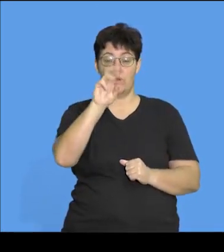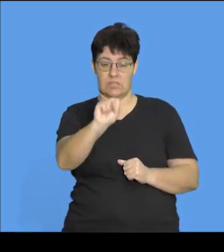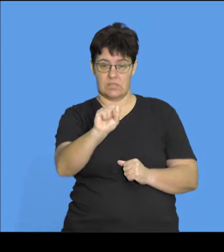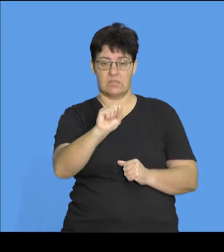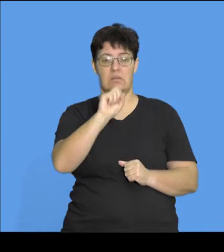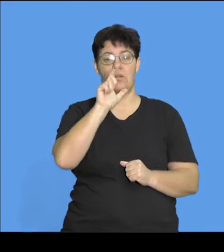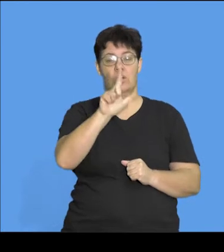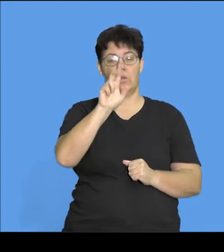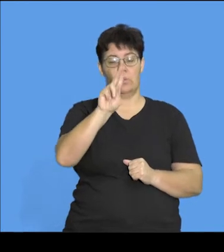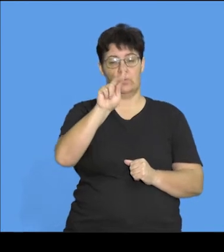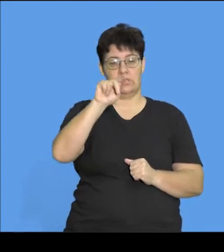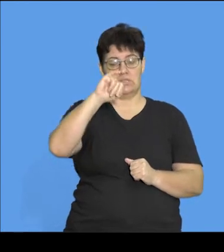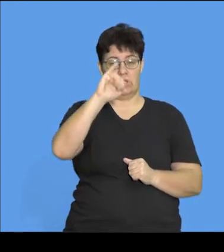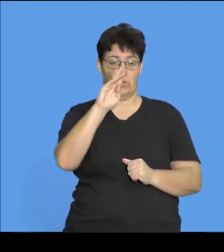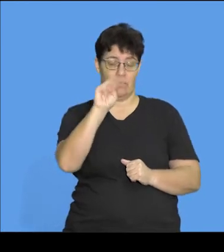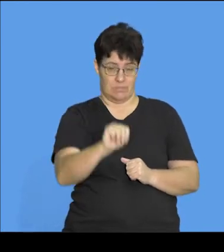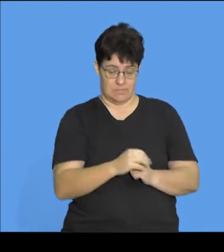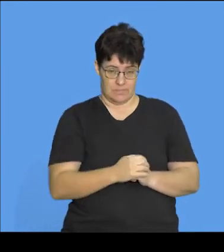luteum.